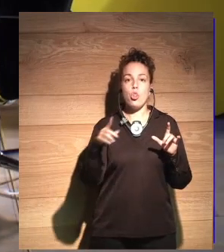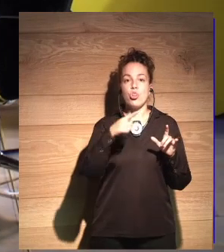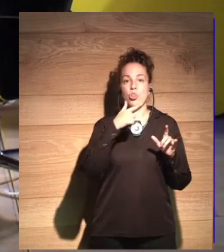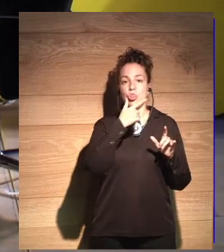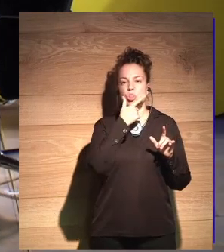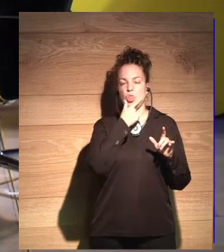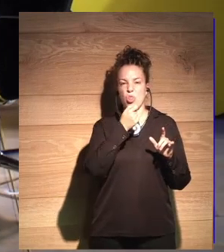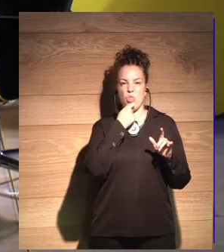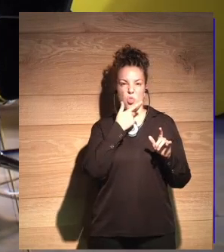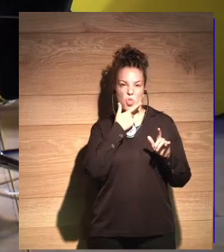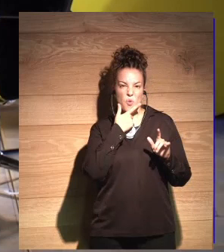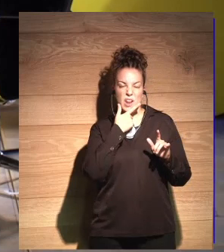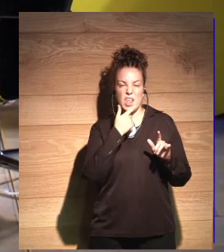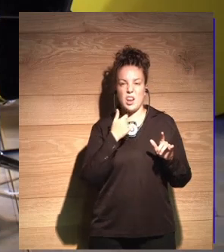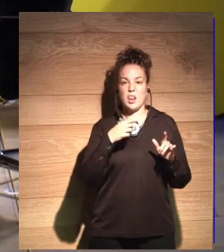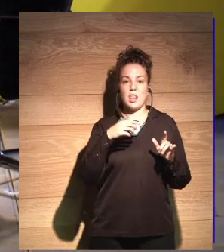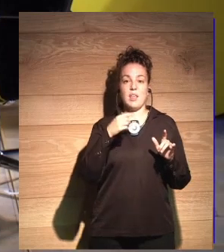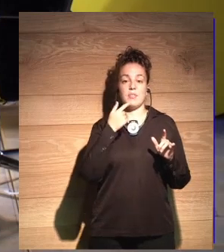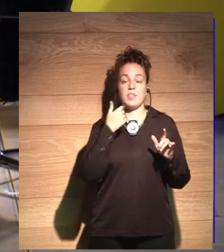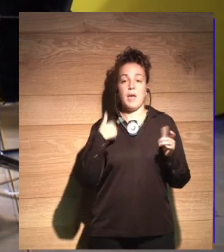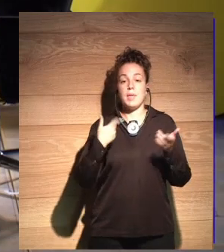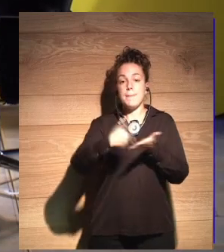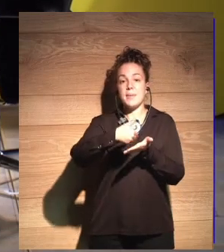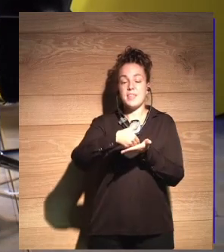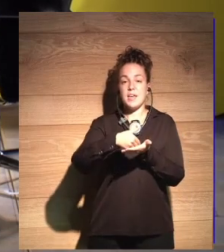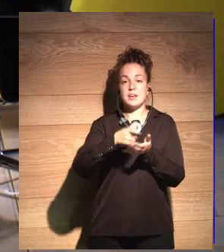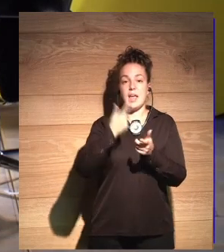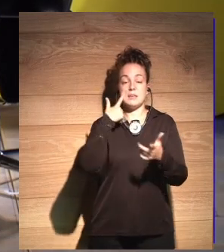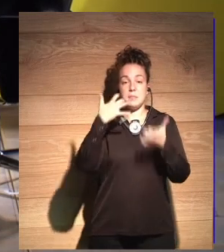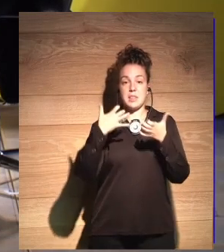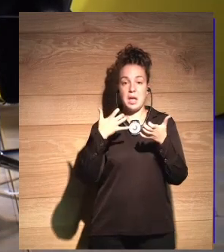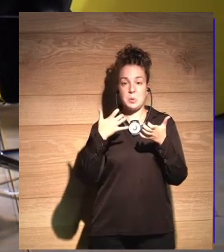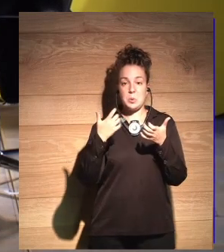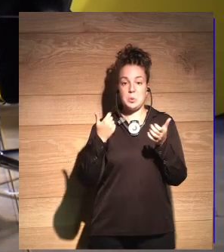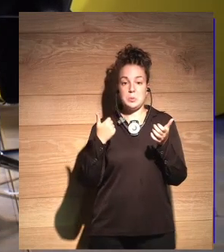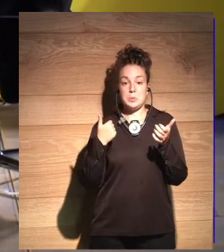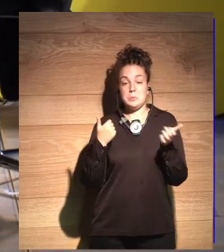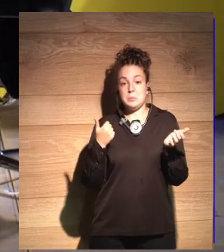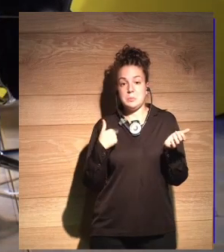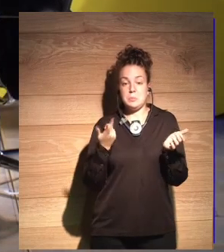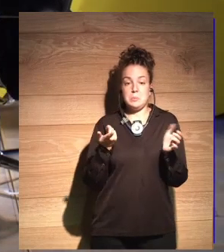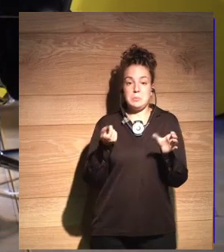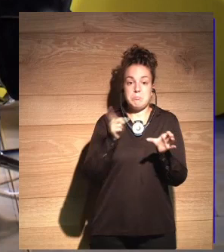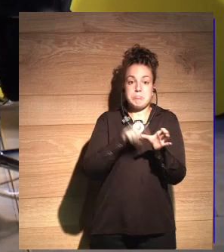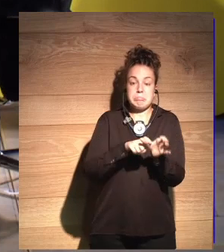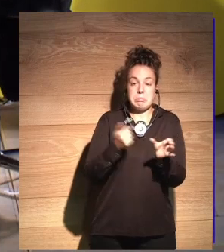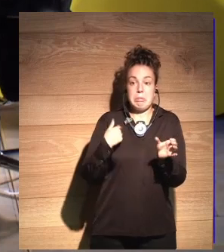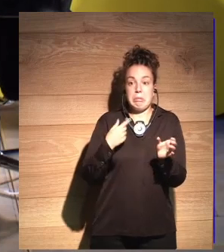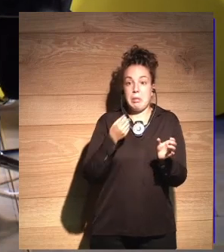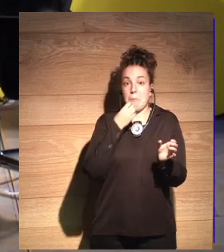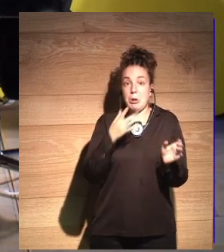show. So it was like a Google-sponsored show, and people submitted things. And I said, the theme of the show is what shouldn't be